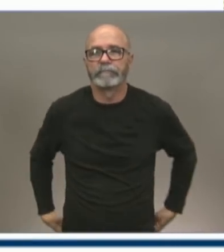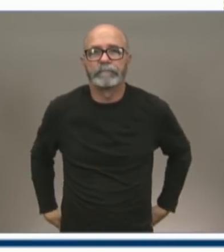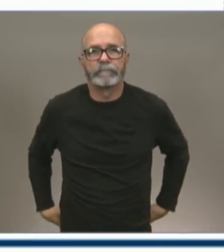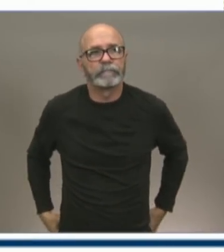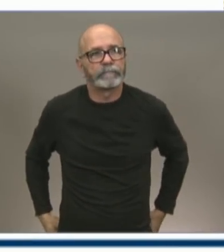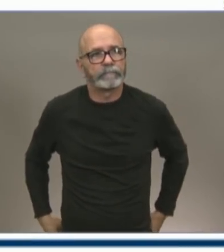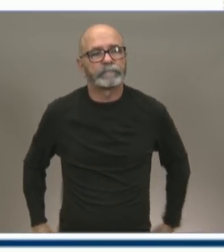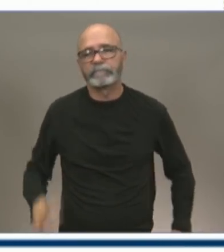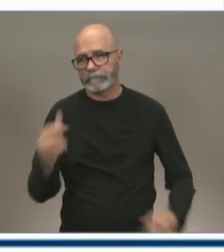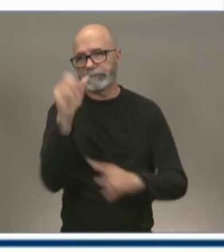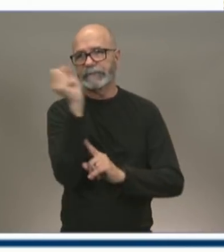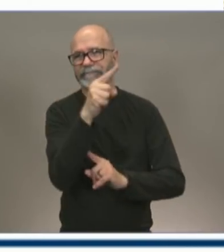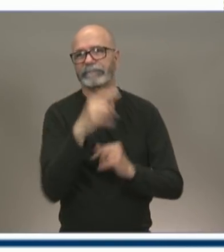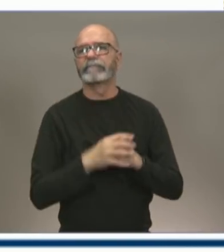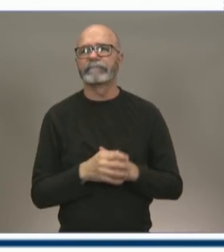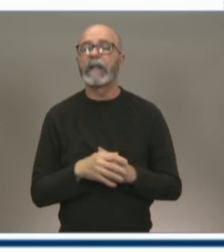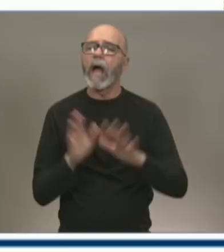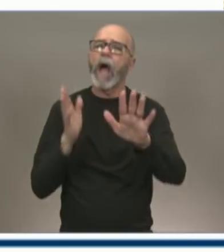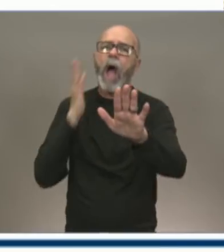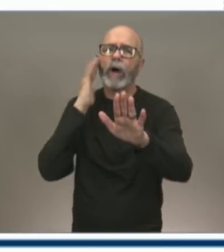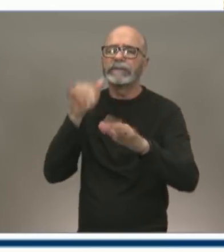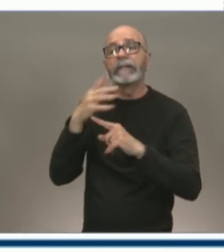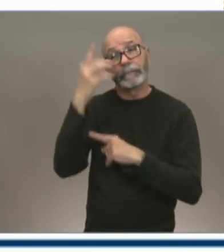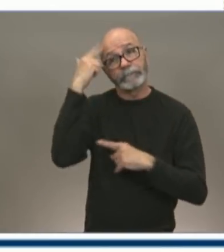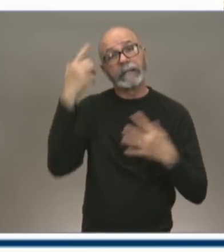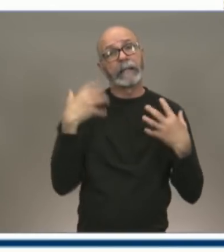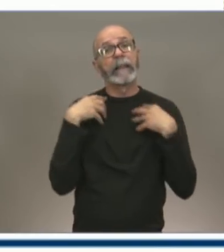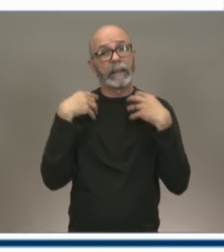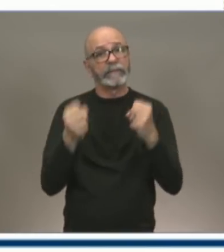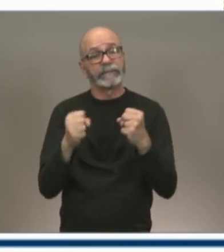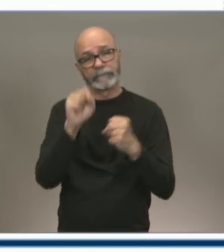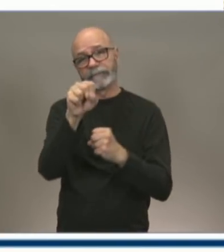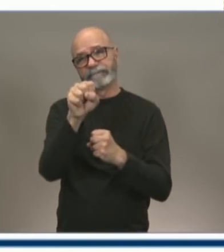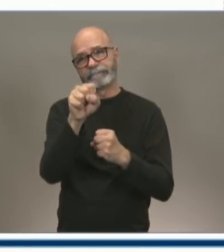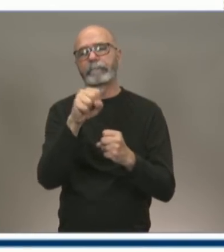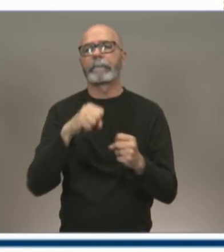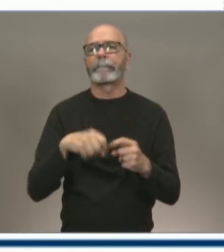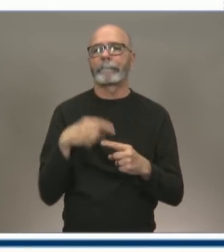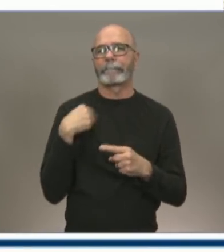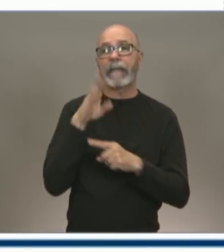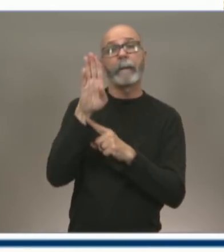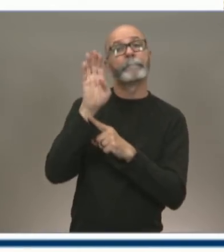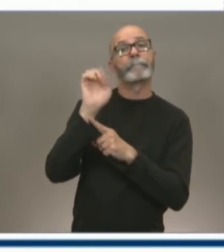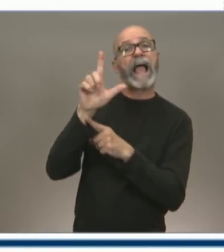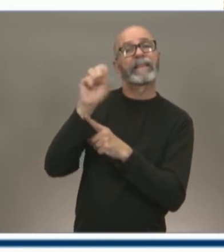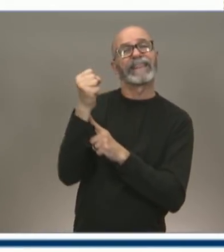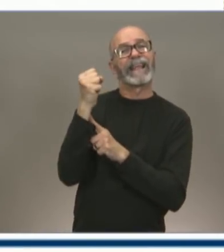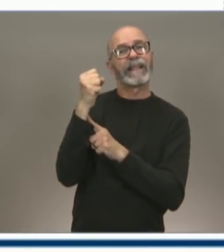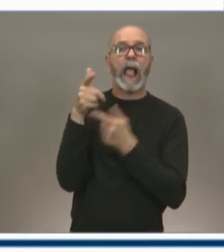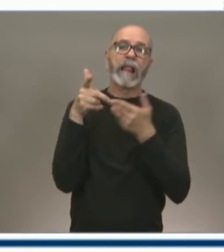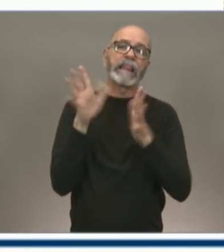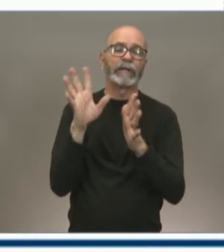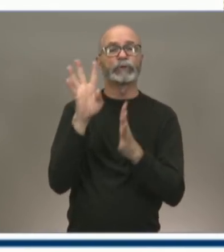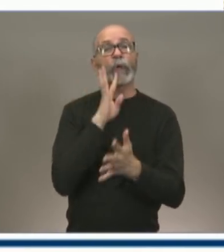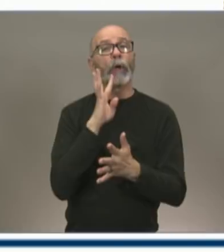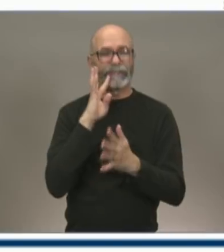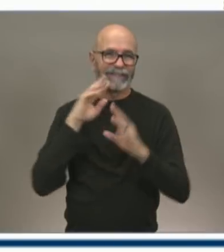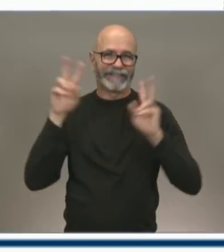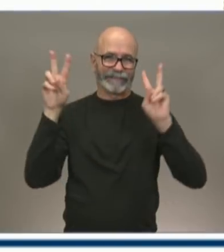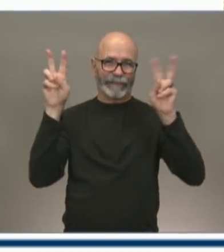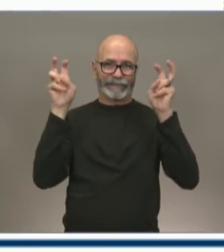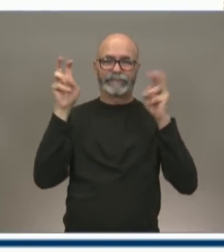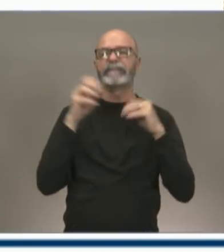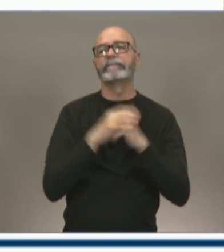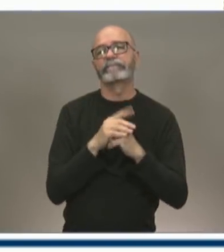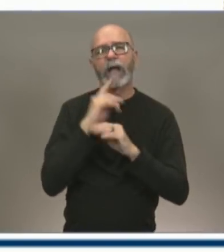just wondering, the things we highlighted today, like Bell Let's Talk, which has itself largely been criticized as a corporate campaign in recent years. And I know